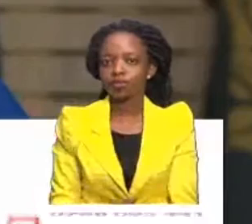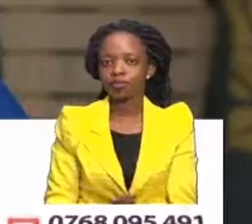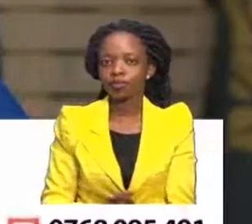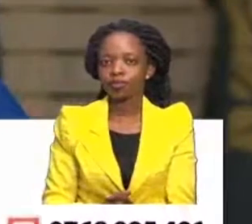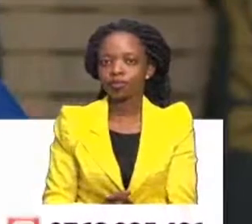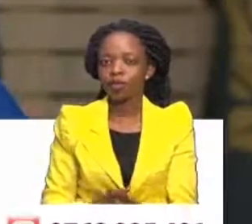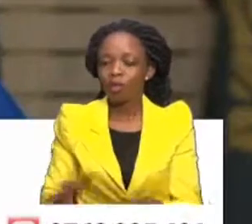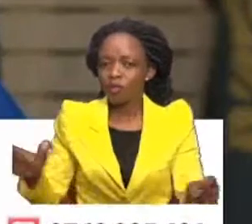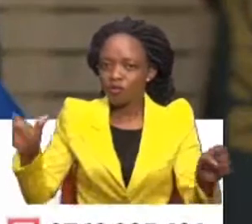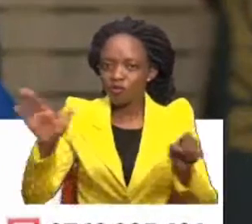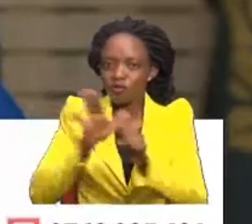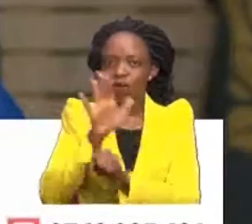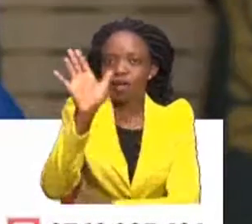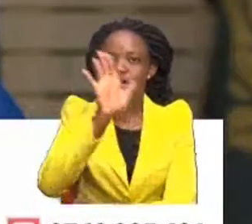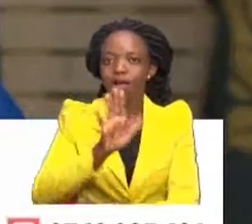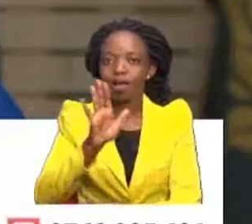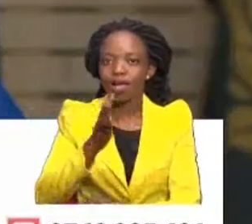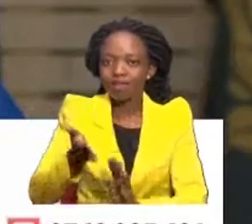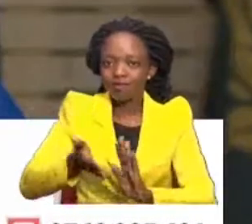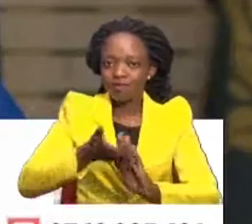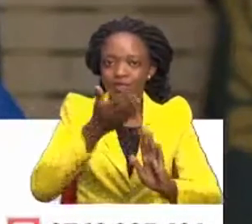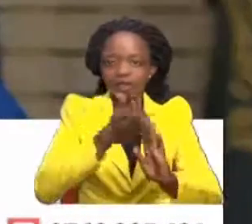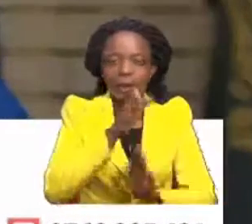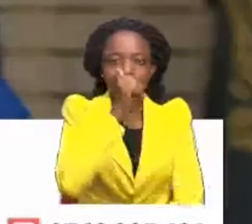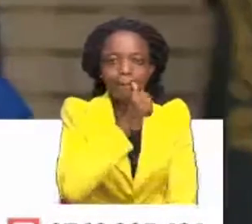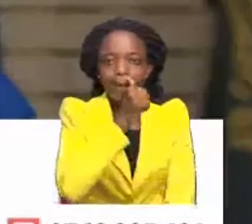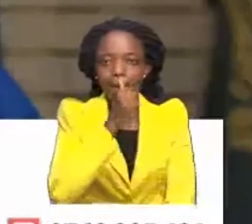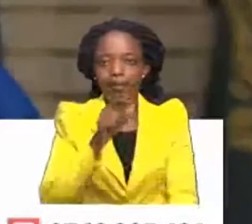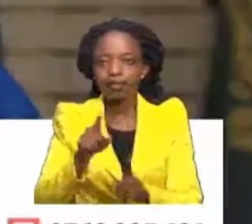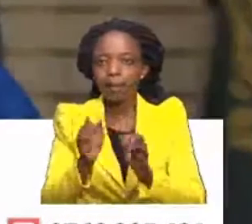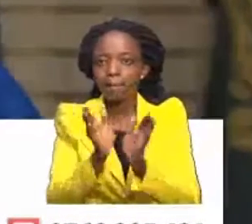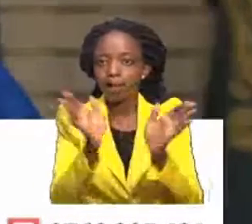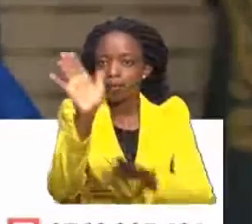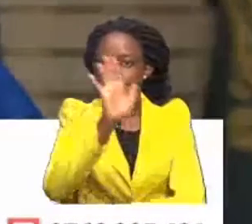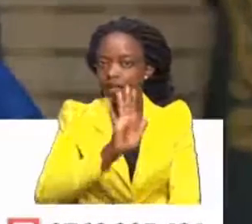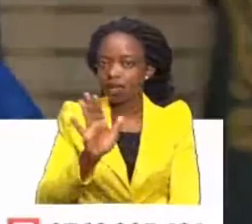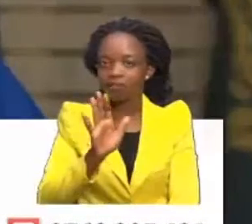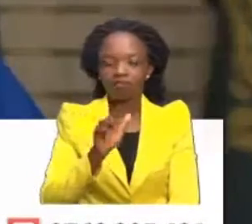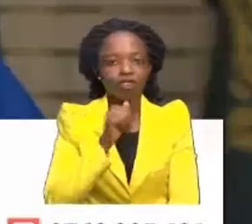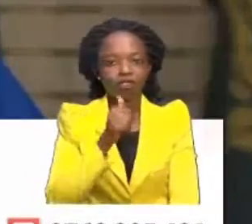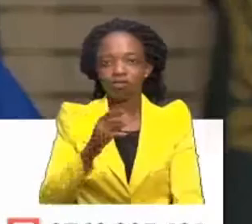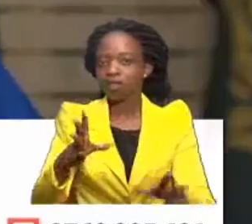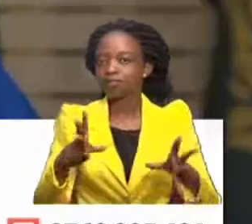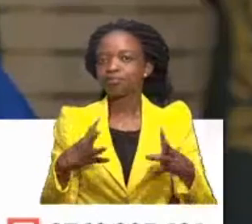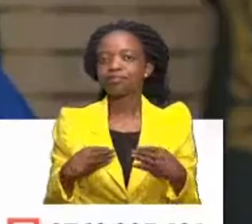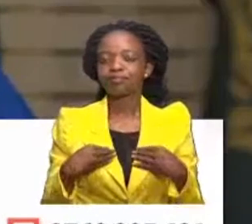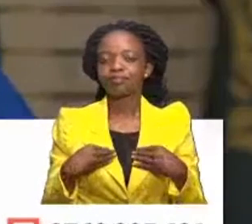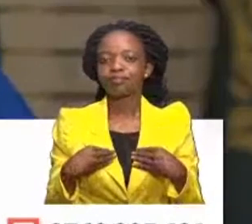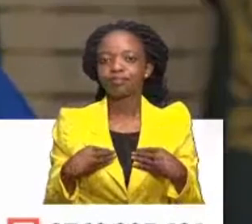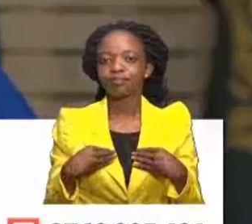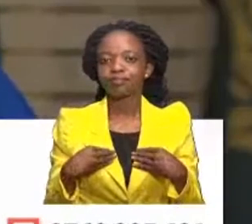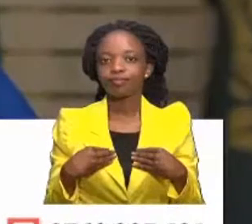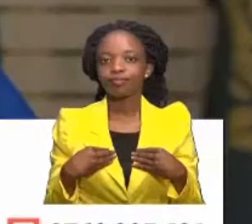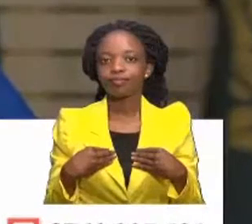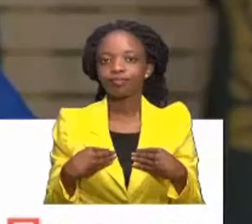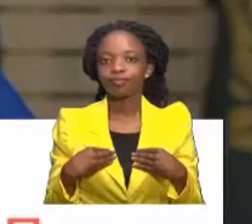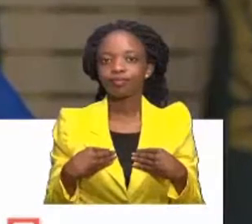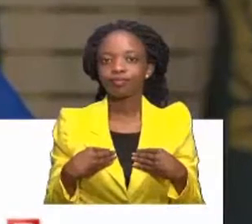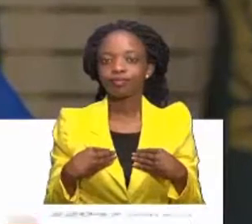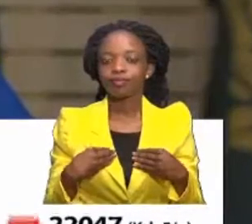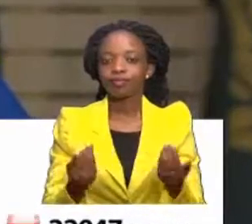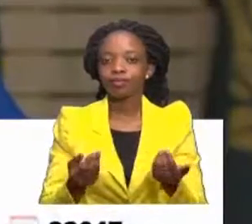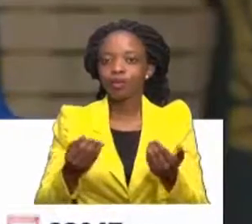Overloading and speeding for both PSV and private vehicles shall not be tolerated. According to